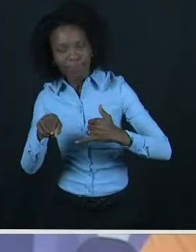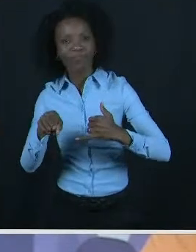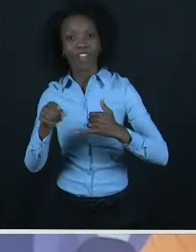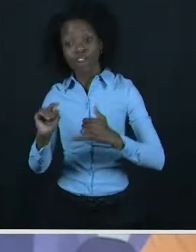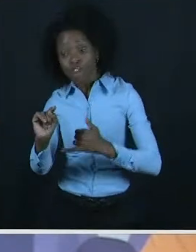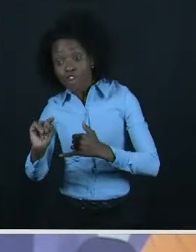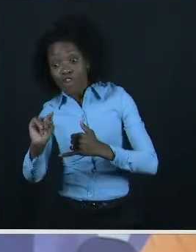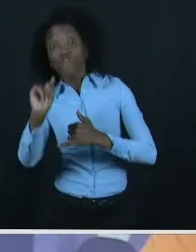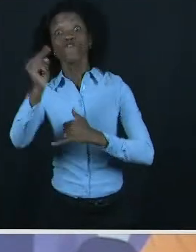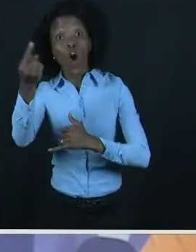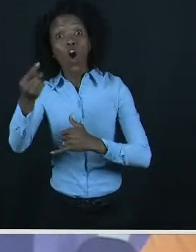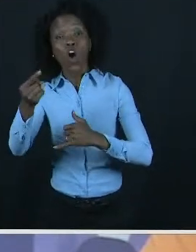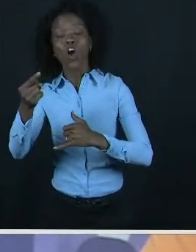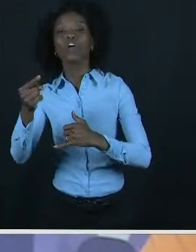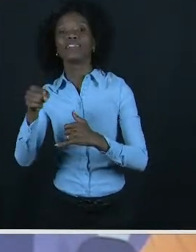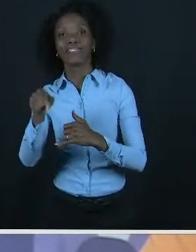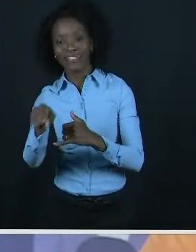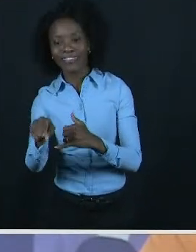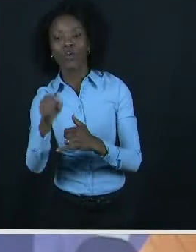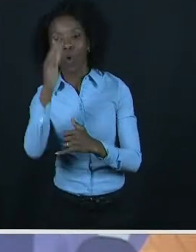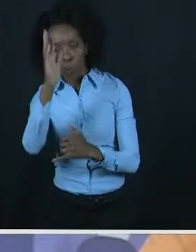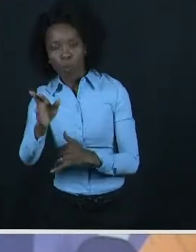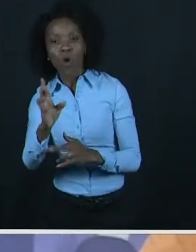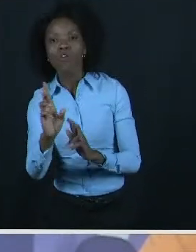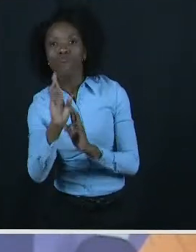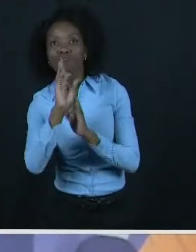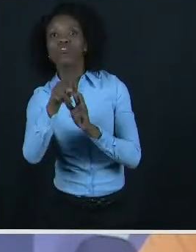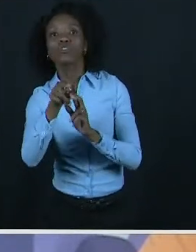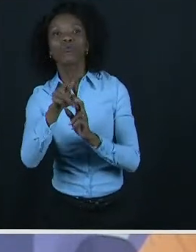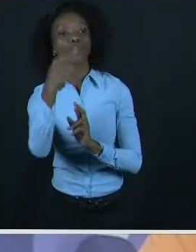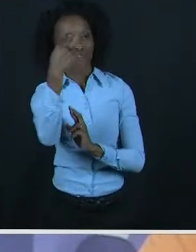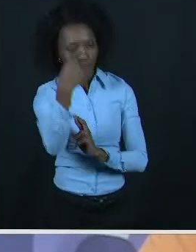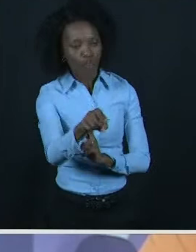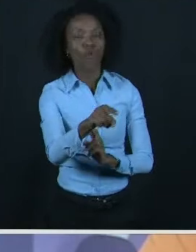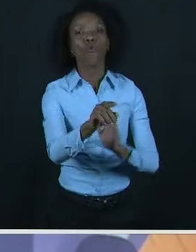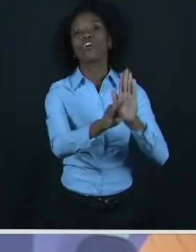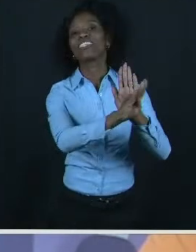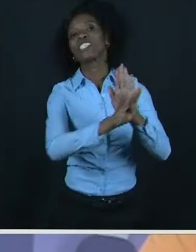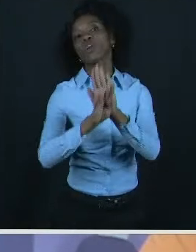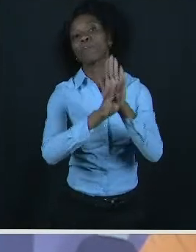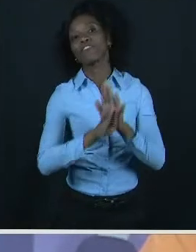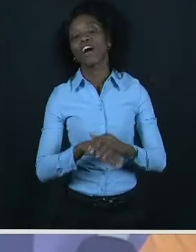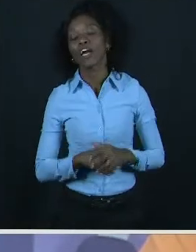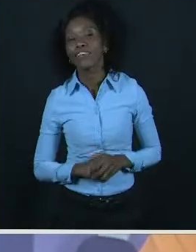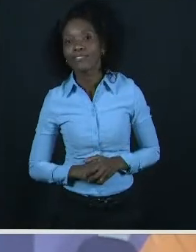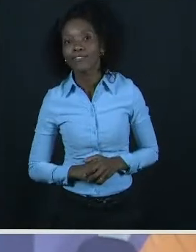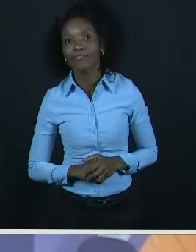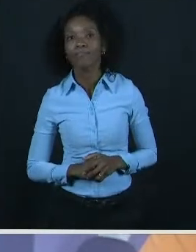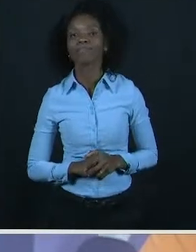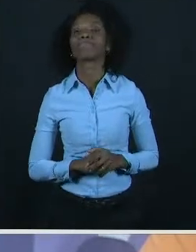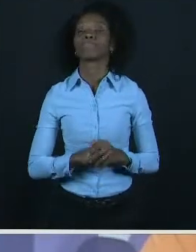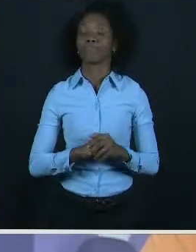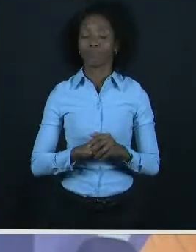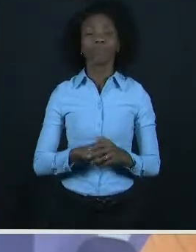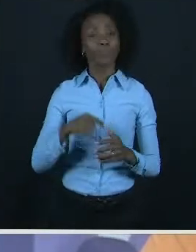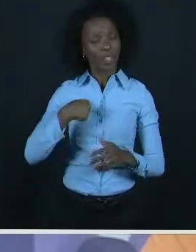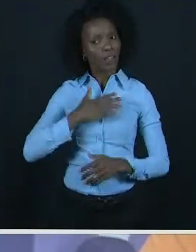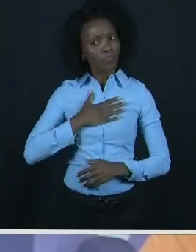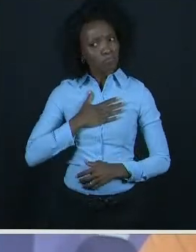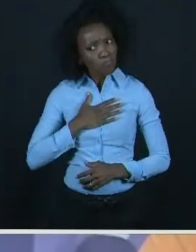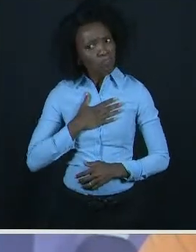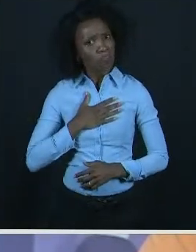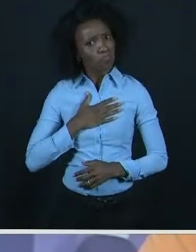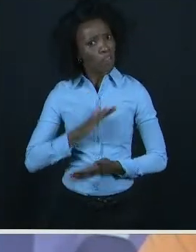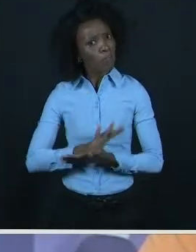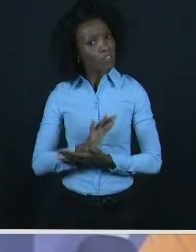entity that is going to respond to gender-based violence. And I appreciate